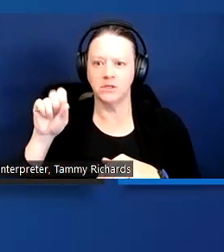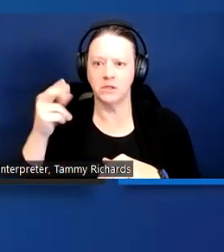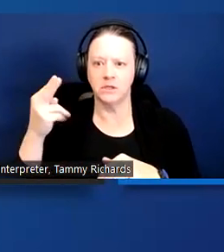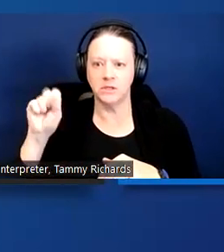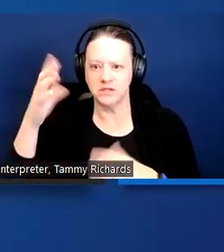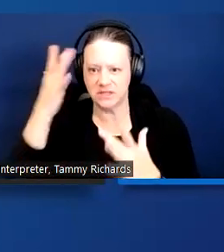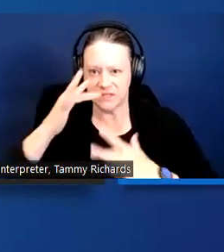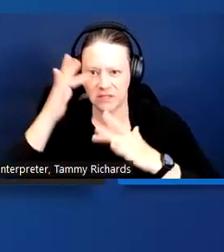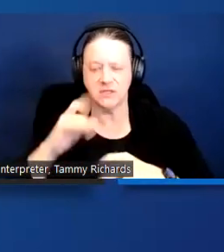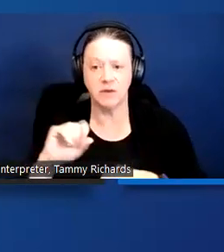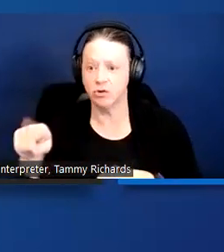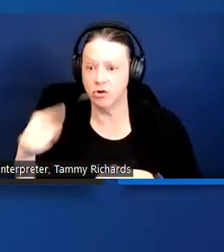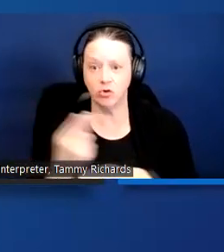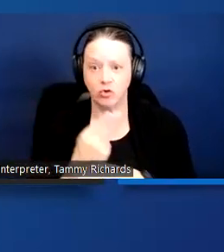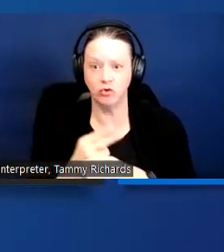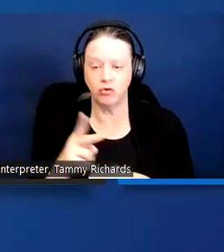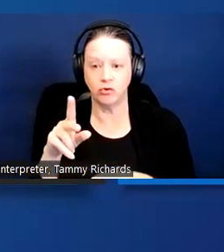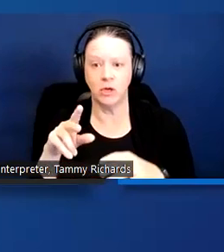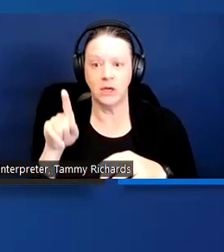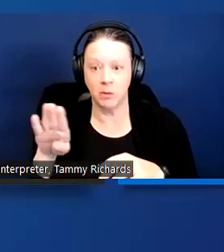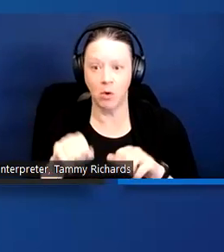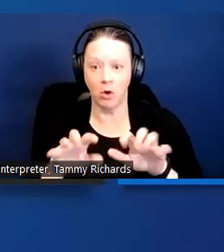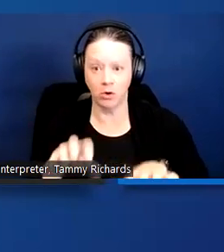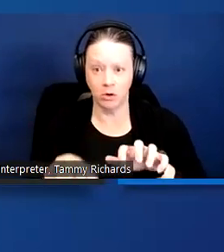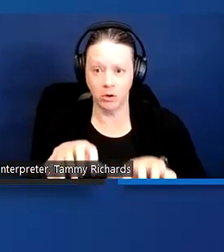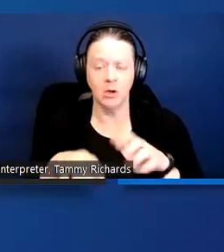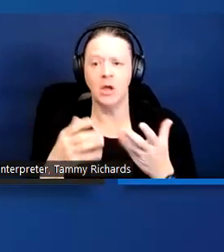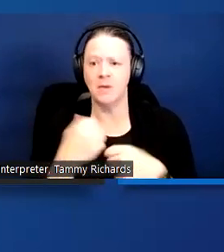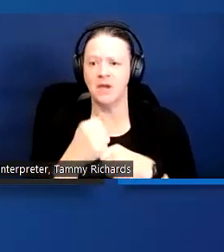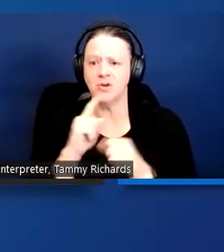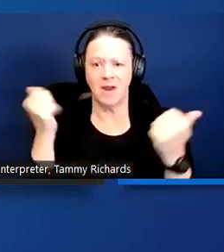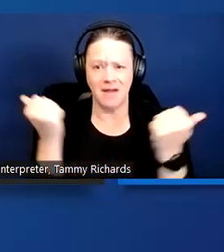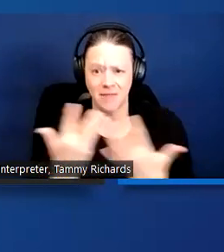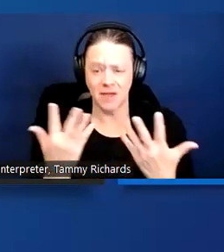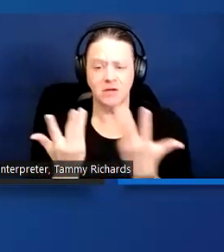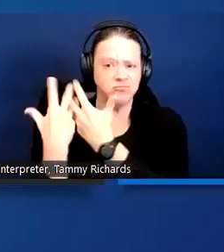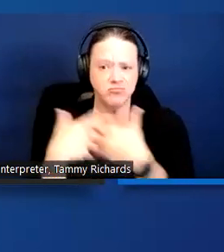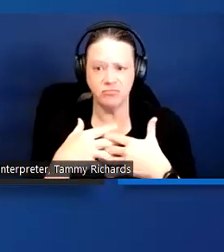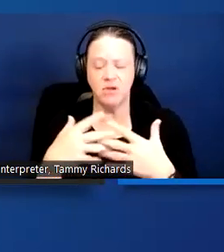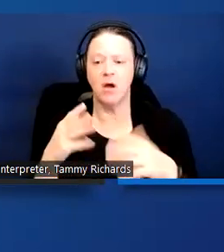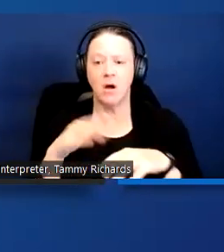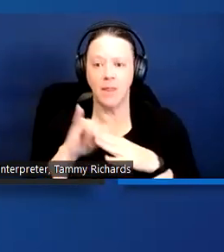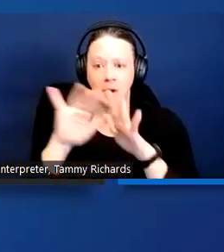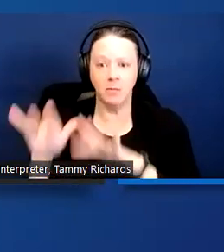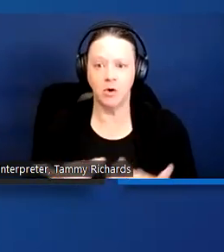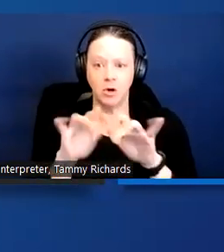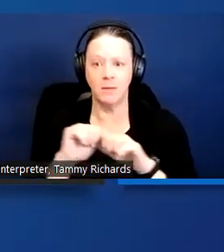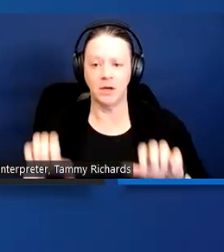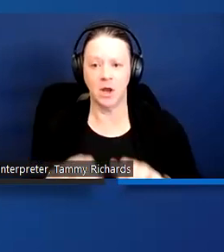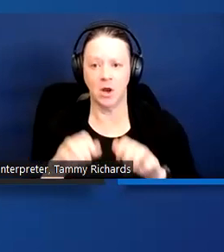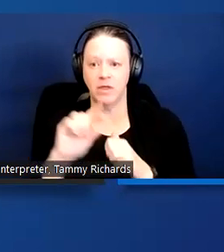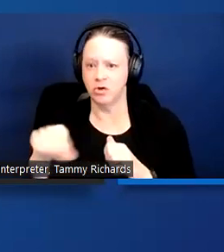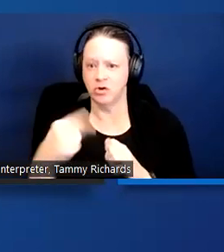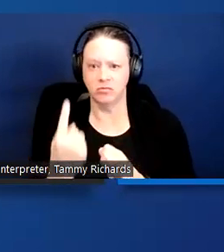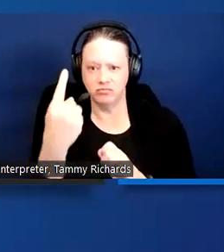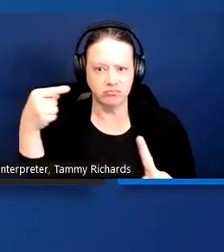making sure that everything working or everything on the computer is able to be done with just that input device